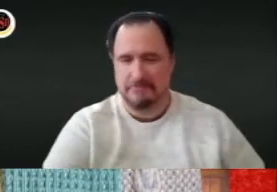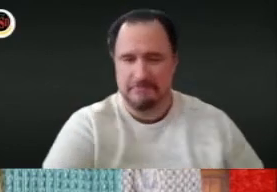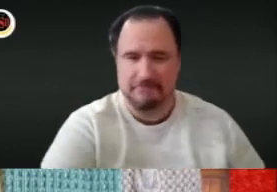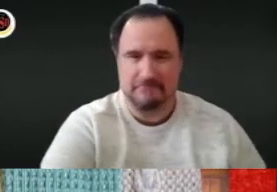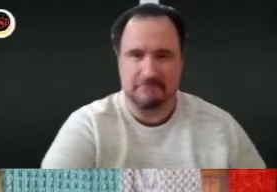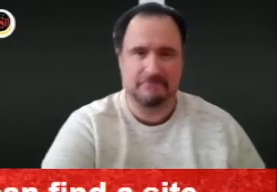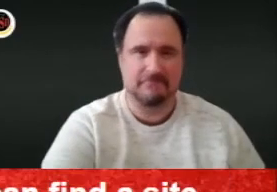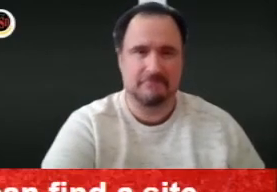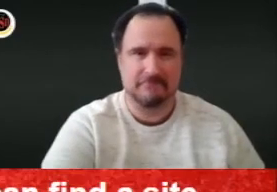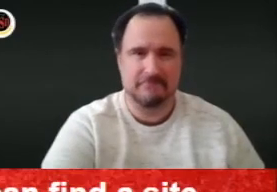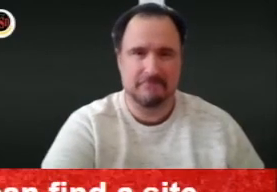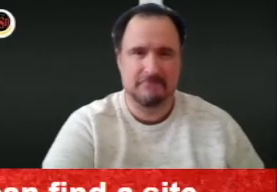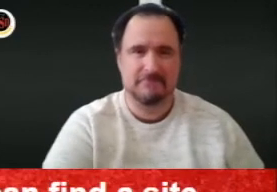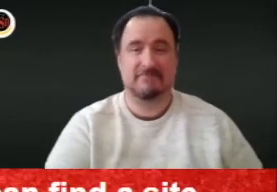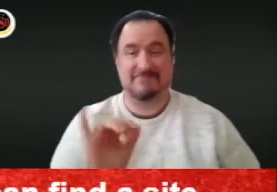a few more things.